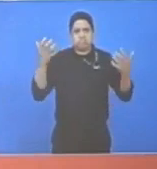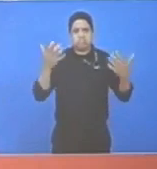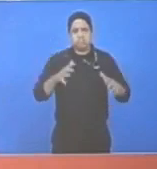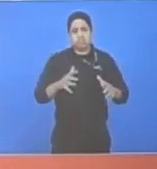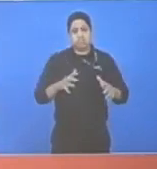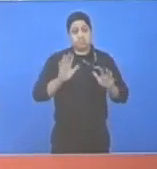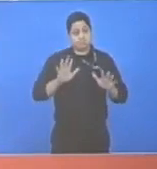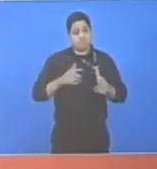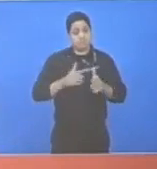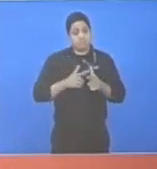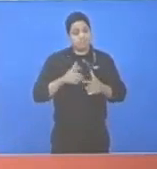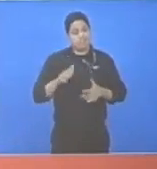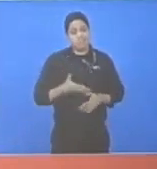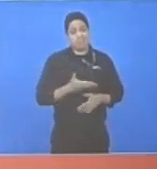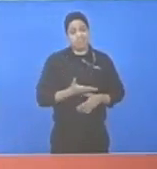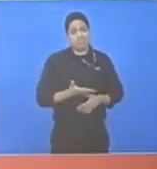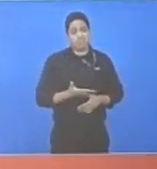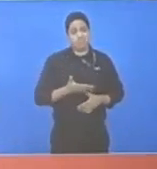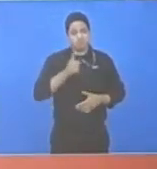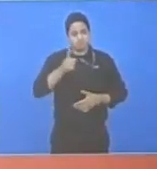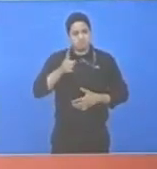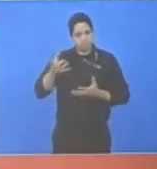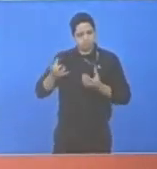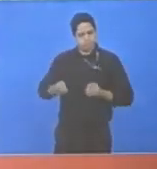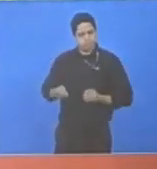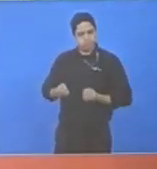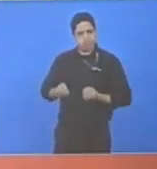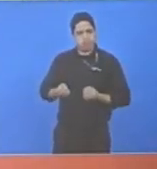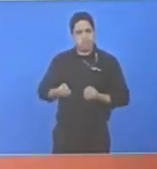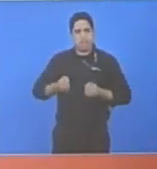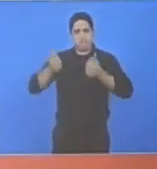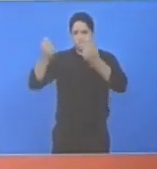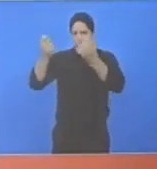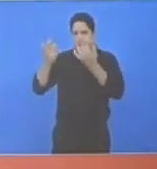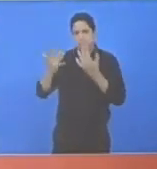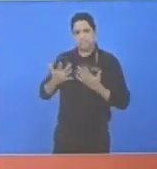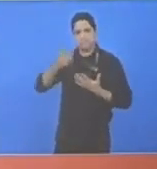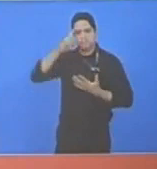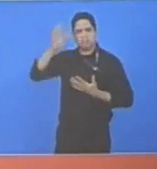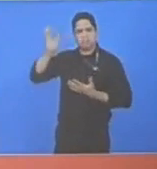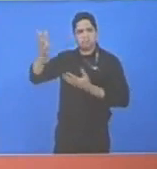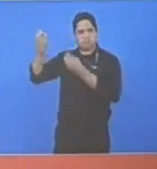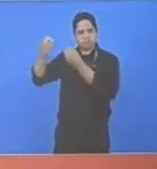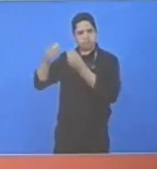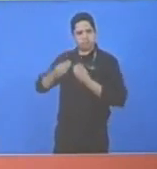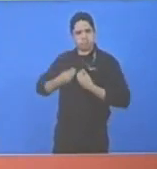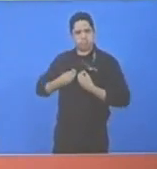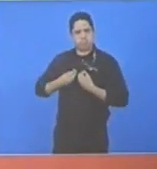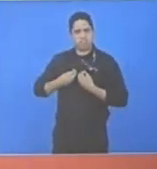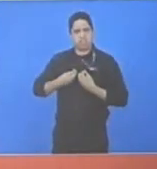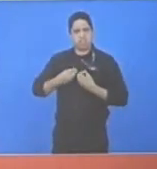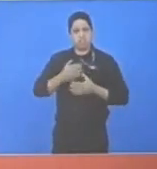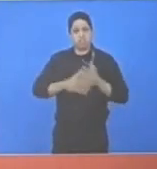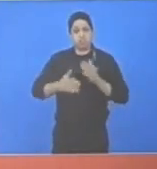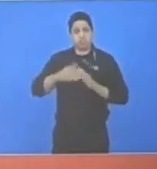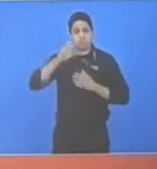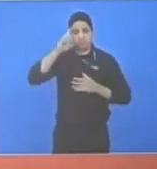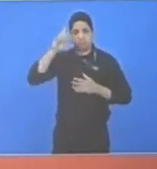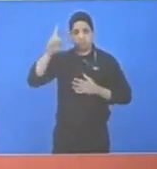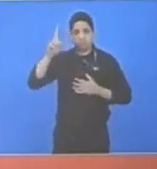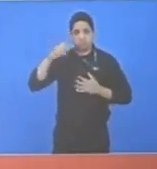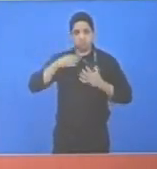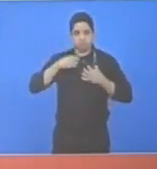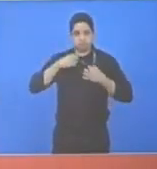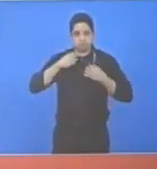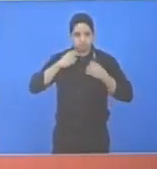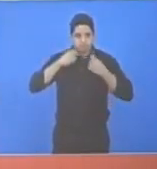God does not care about what He gave you. You have received